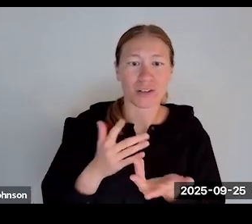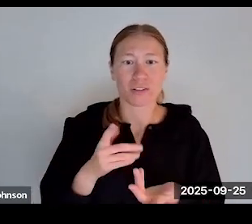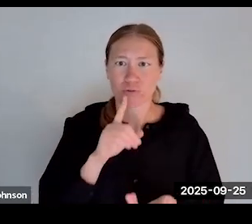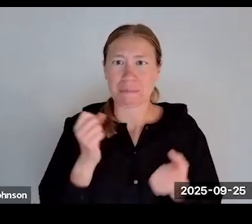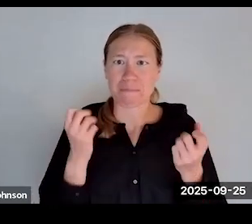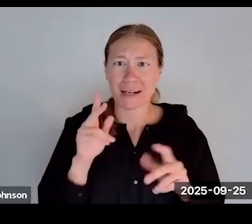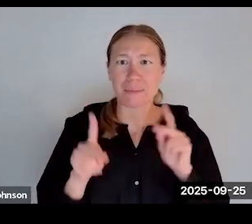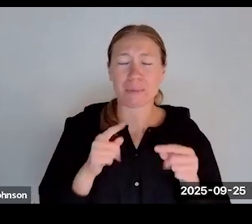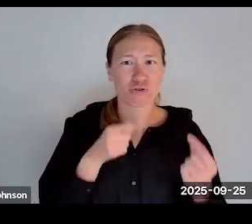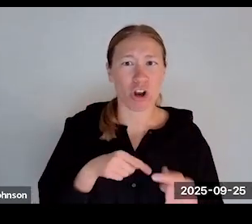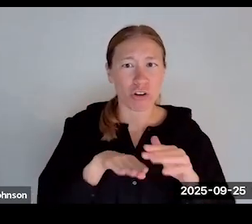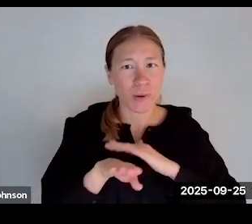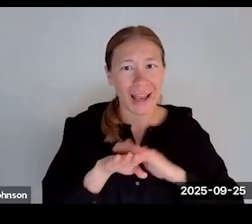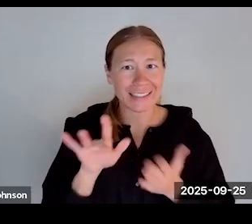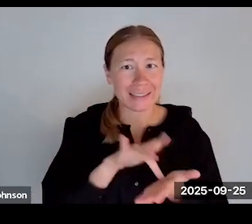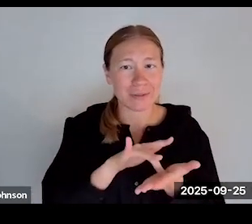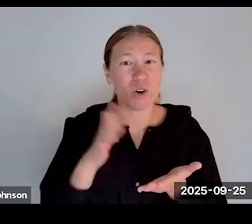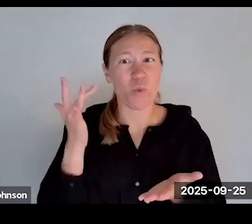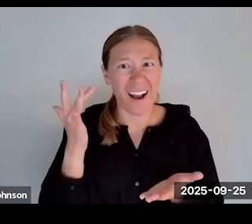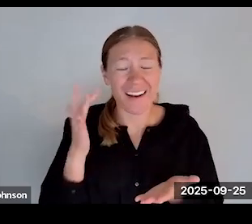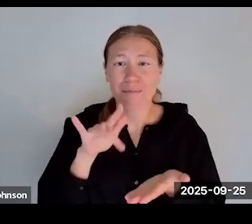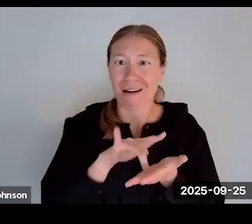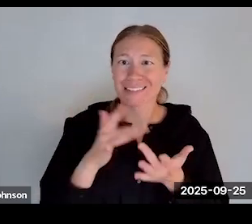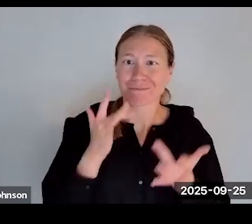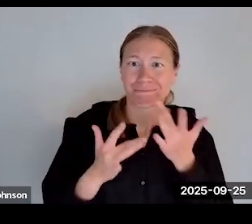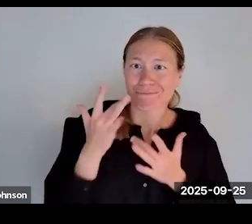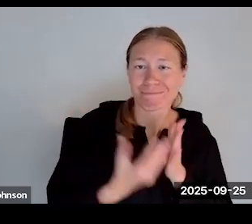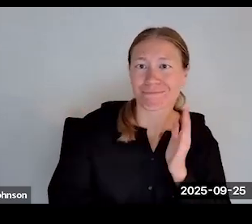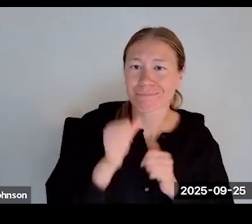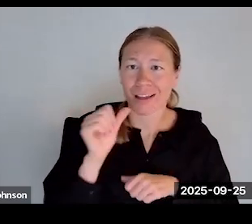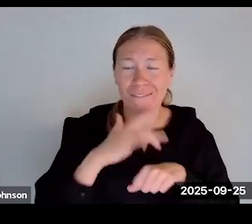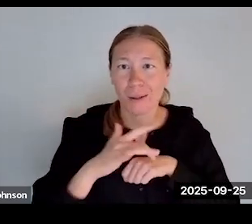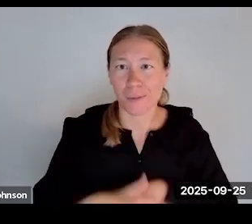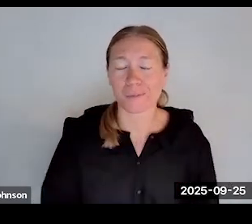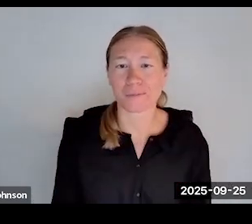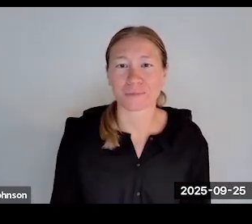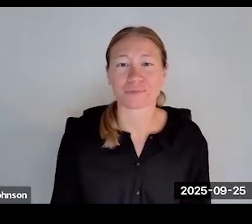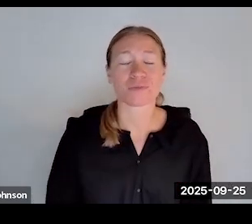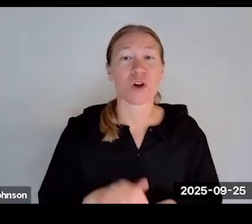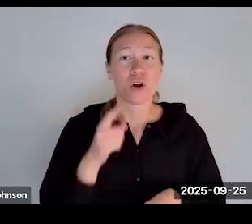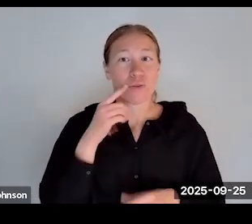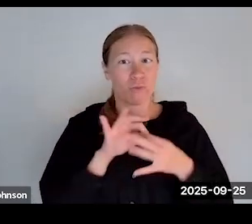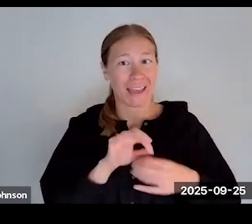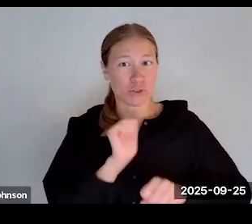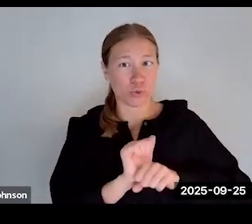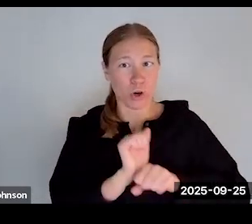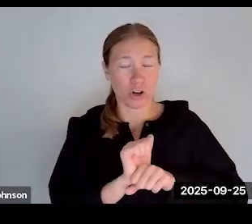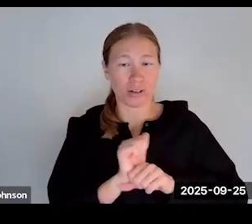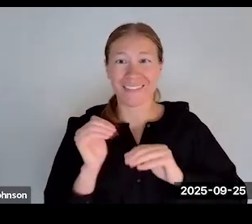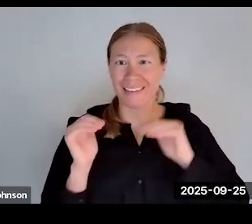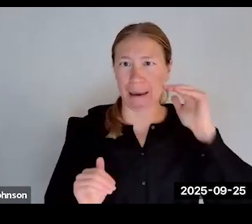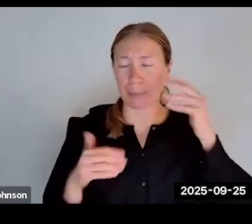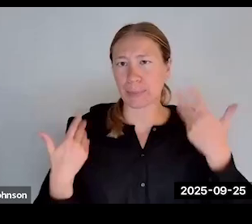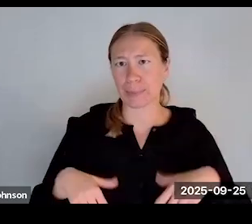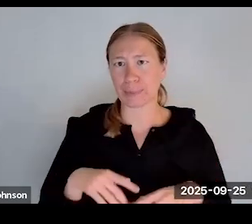access medication due to long-term shortages. In the workplace specifically, the gap is just as